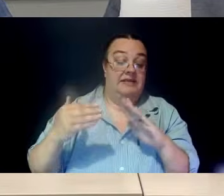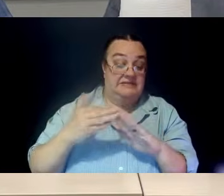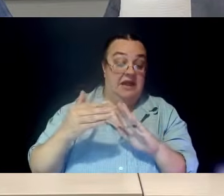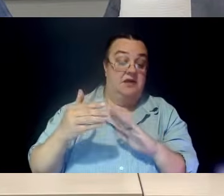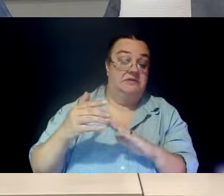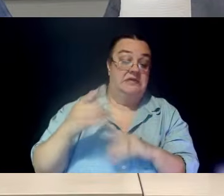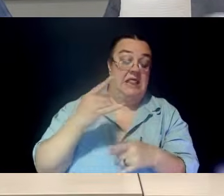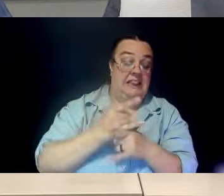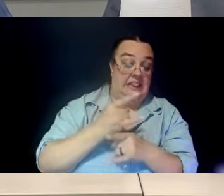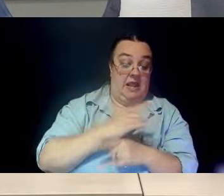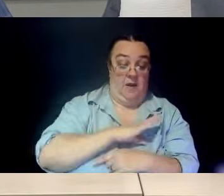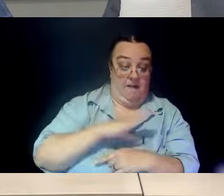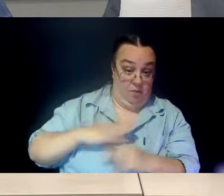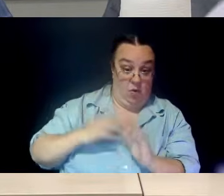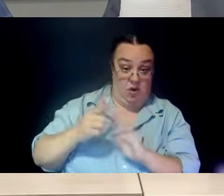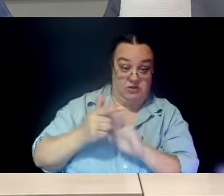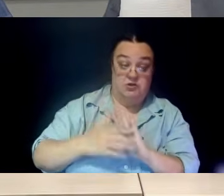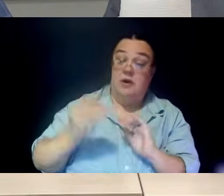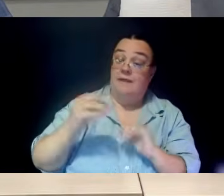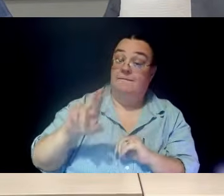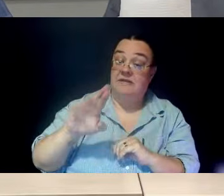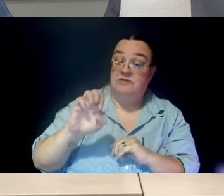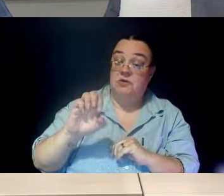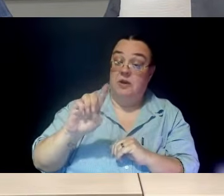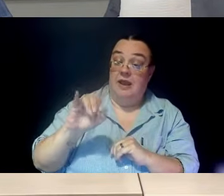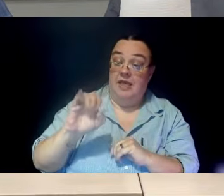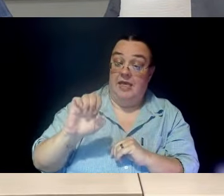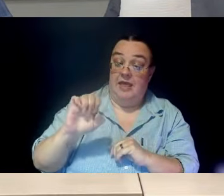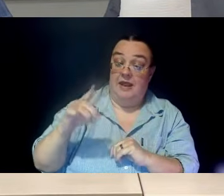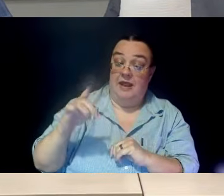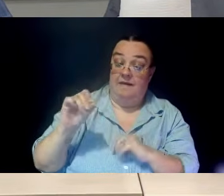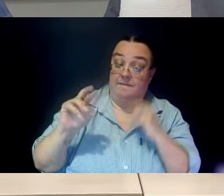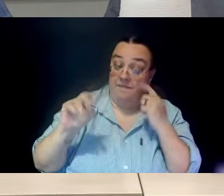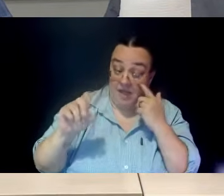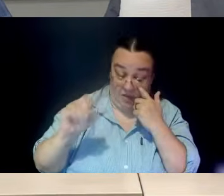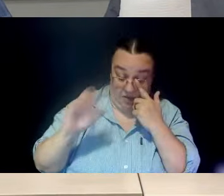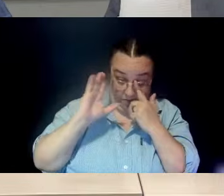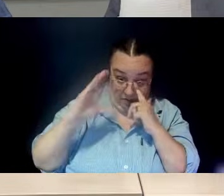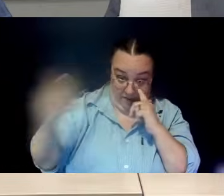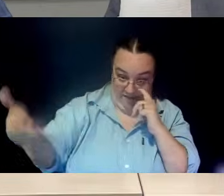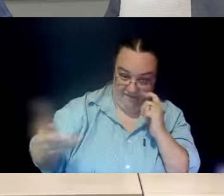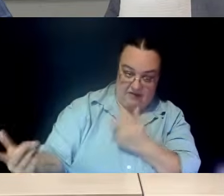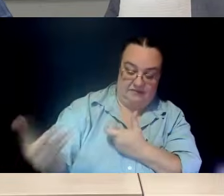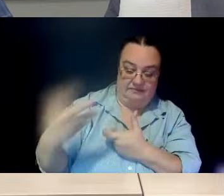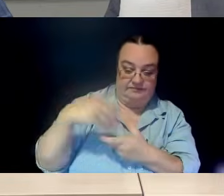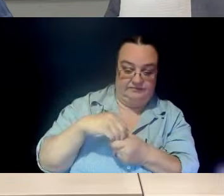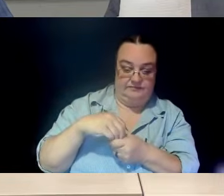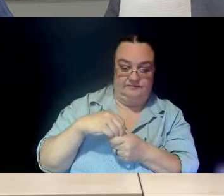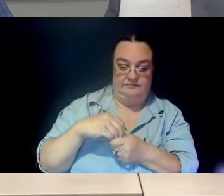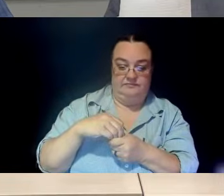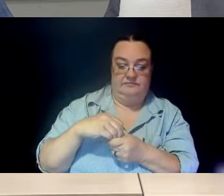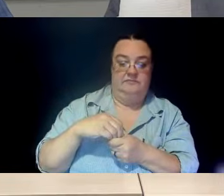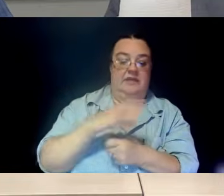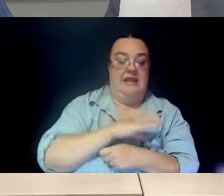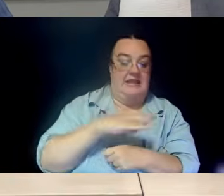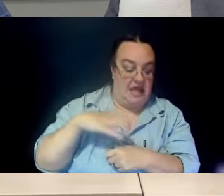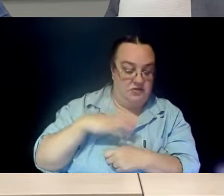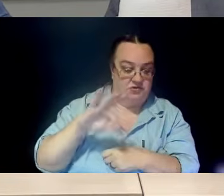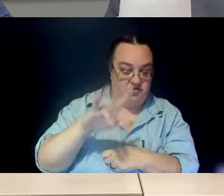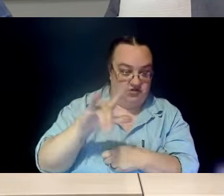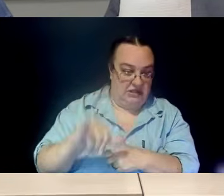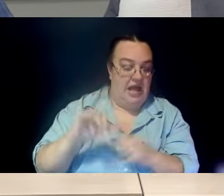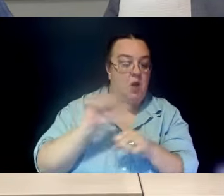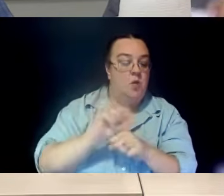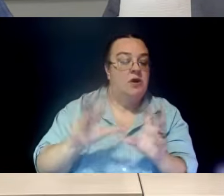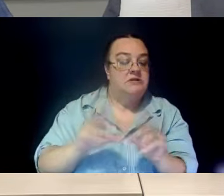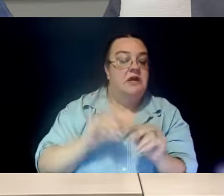be invited to attend the council's July work session to provide guidance and answer any questions regarding